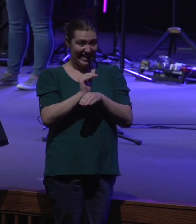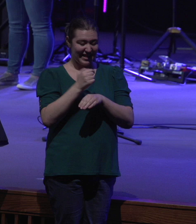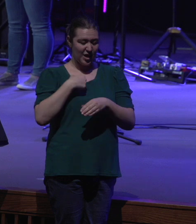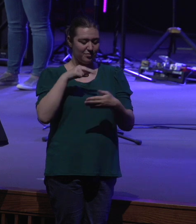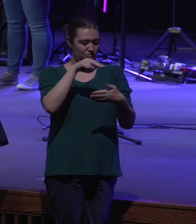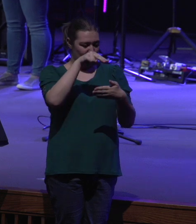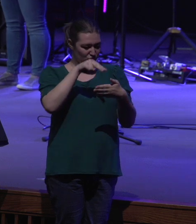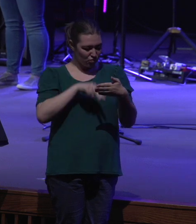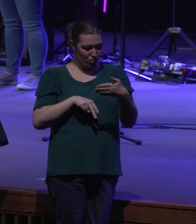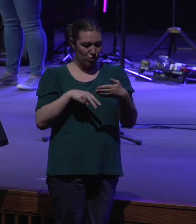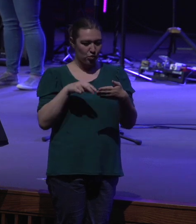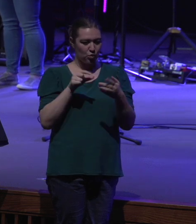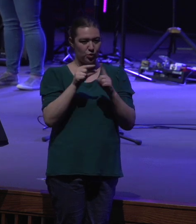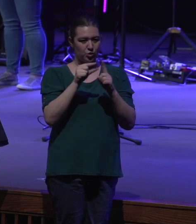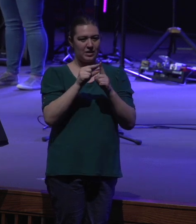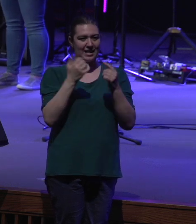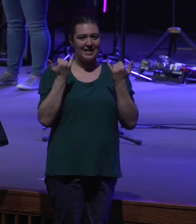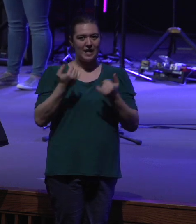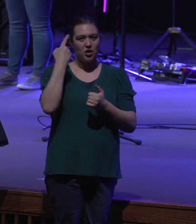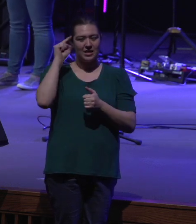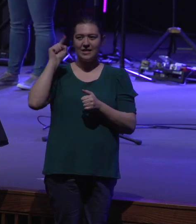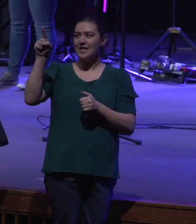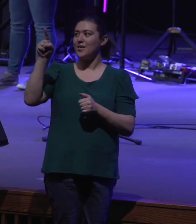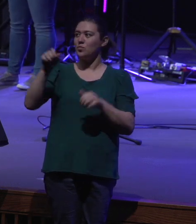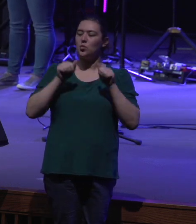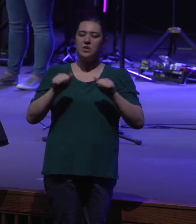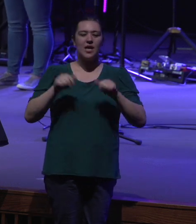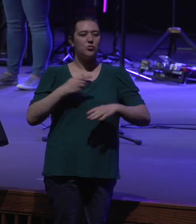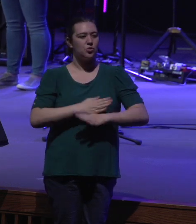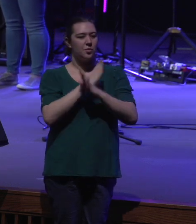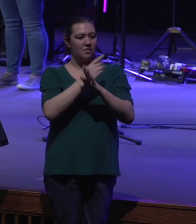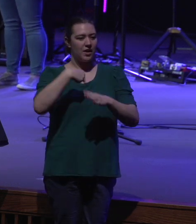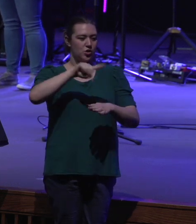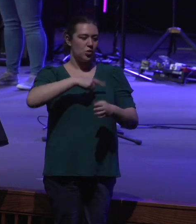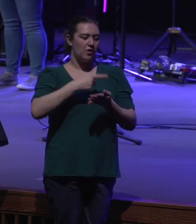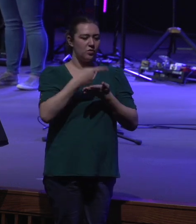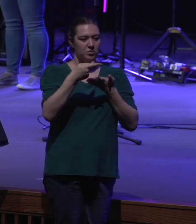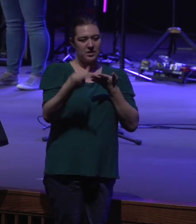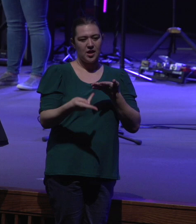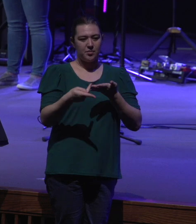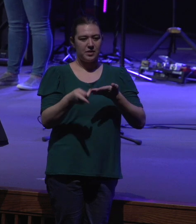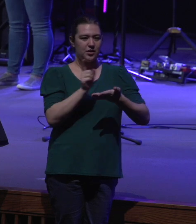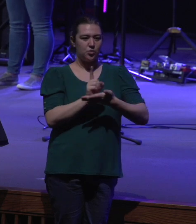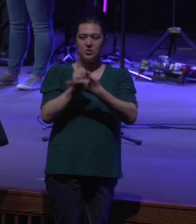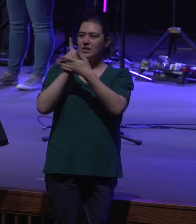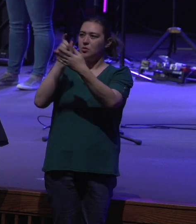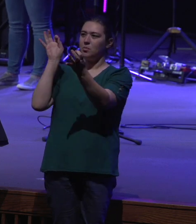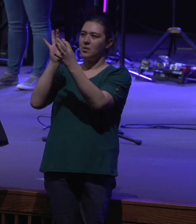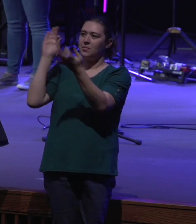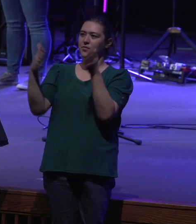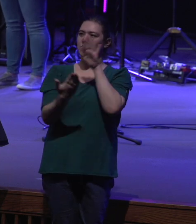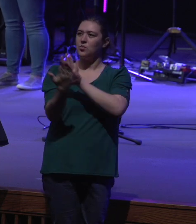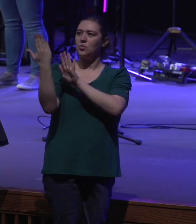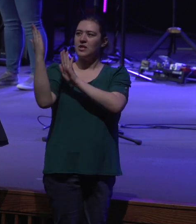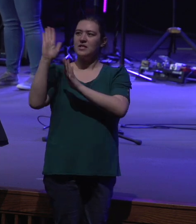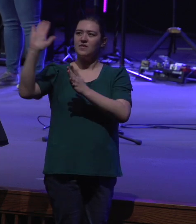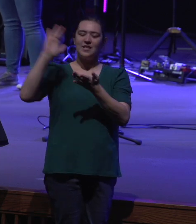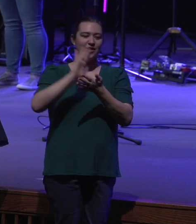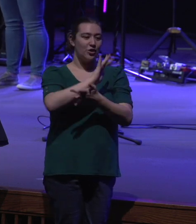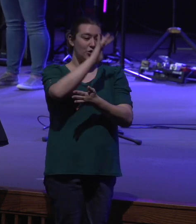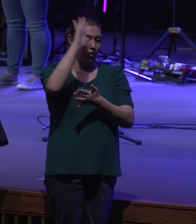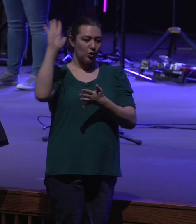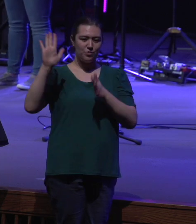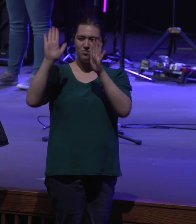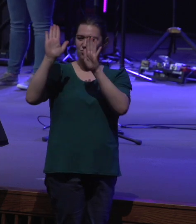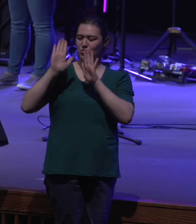words over you this evening. And now to him who is able to keep you from stumbling and to present you blameless before the presence of his glory